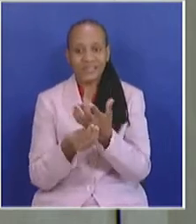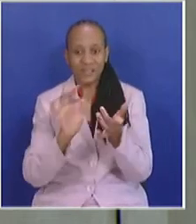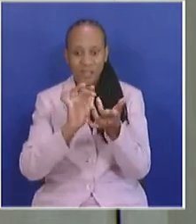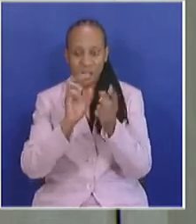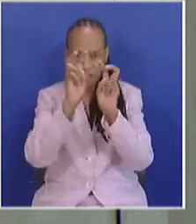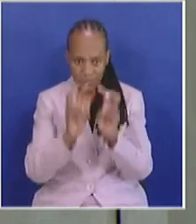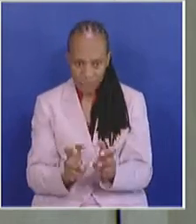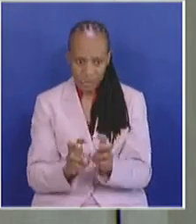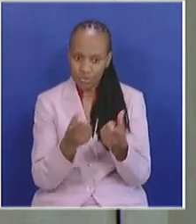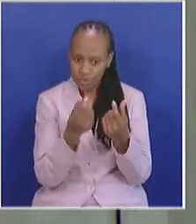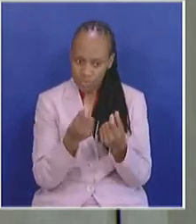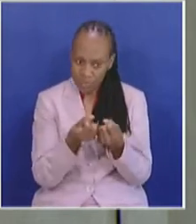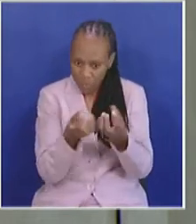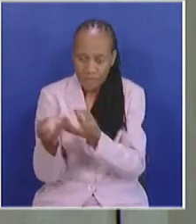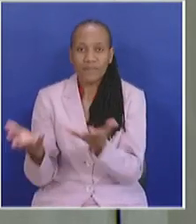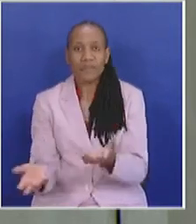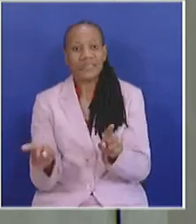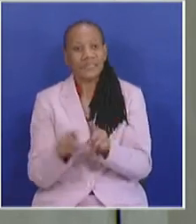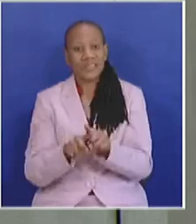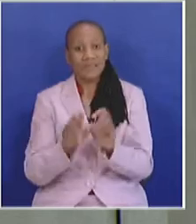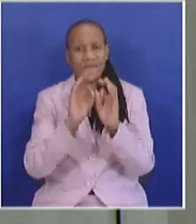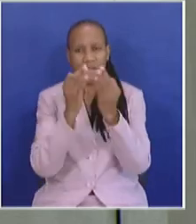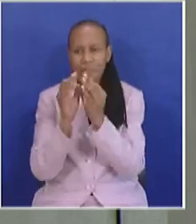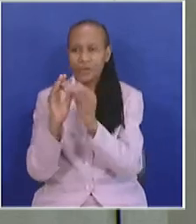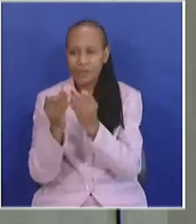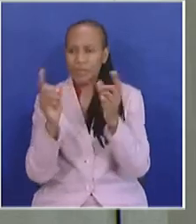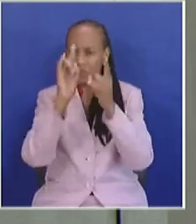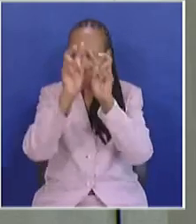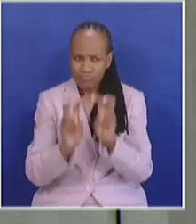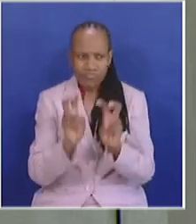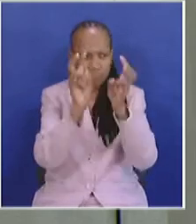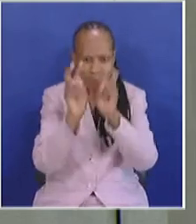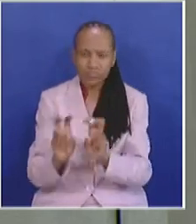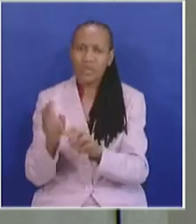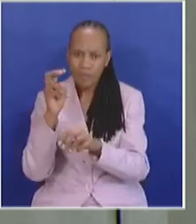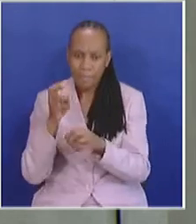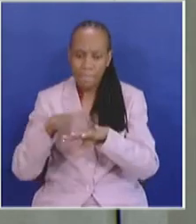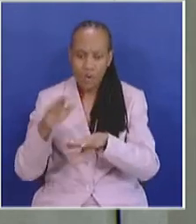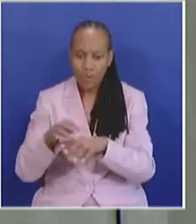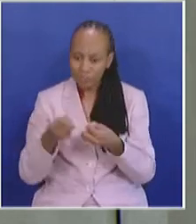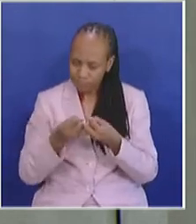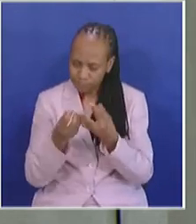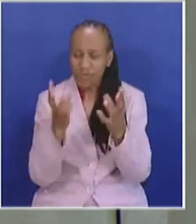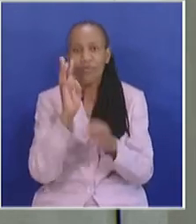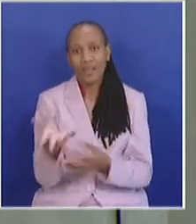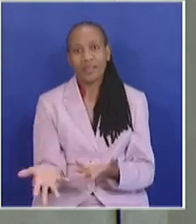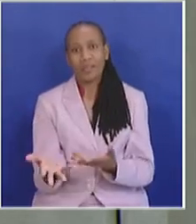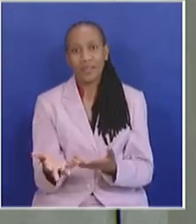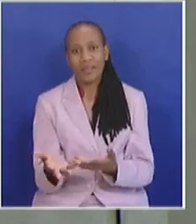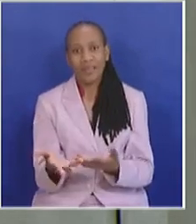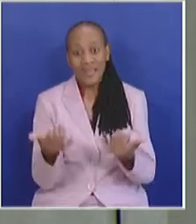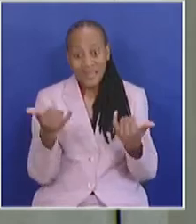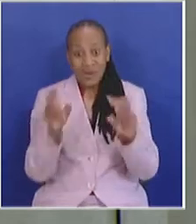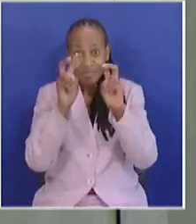houses, as a matter of fact, with electricity in our young democracy than what has ever been achieved in the history of this country,